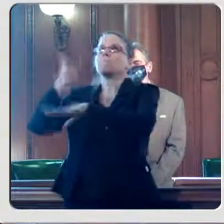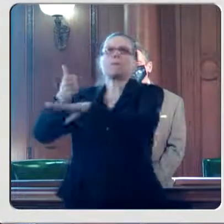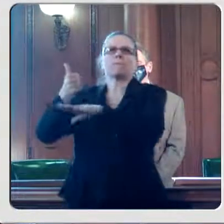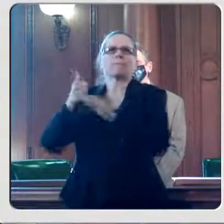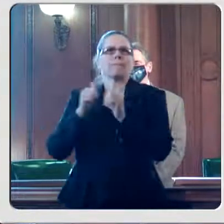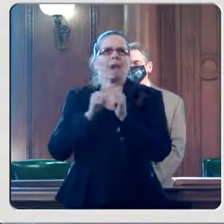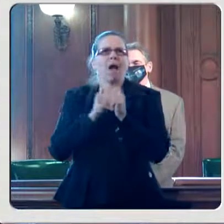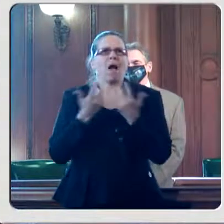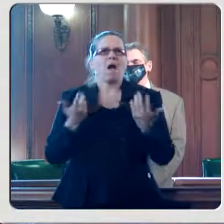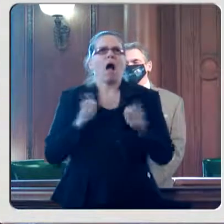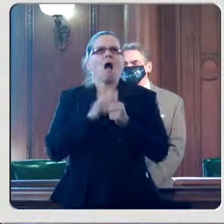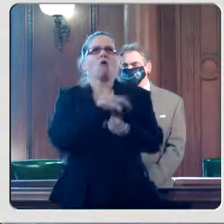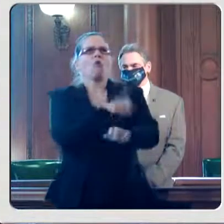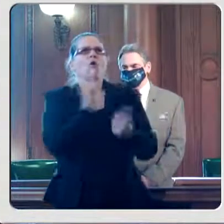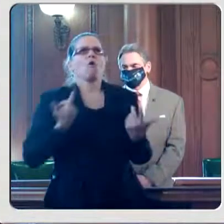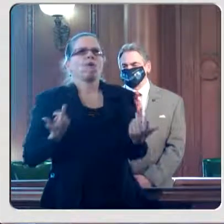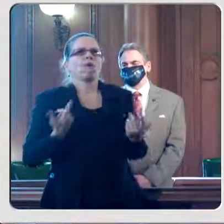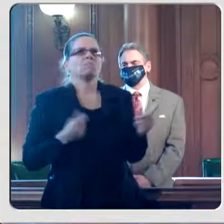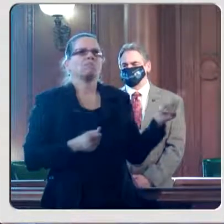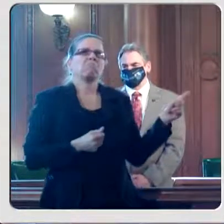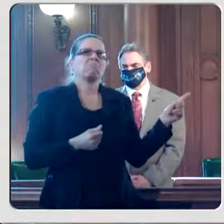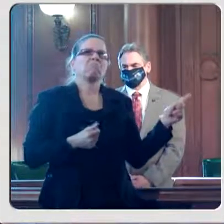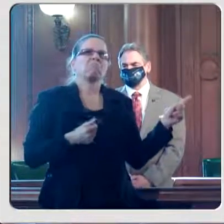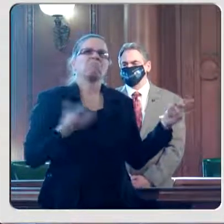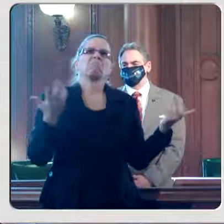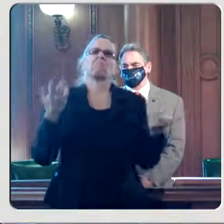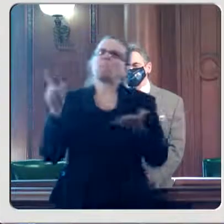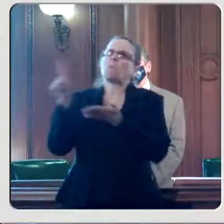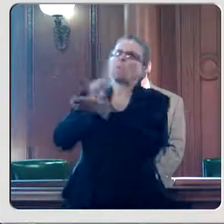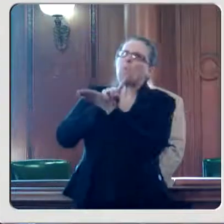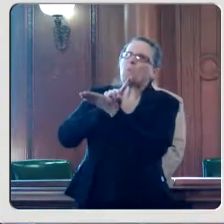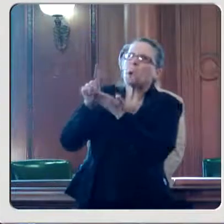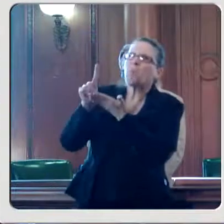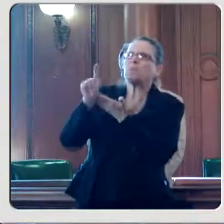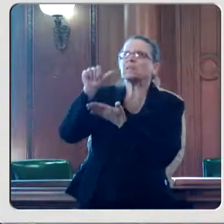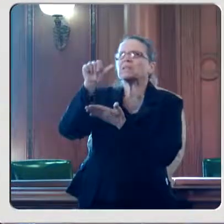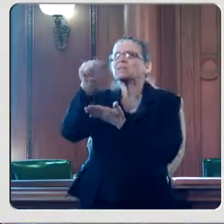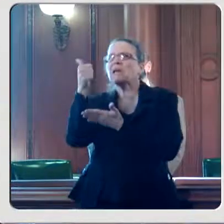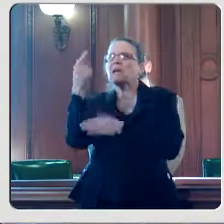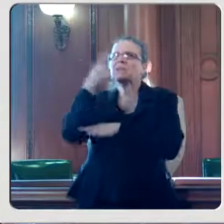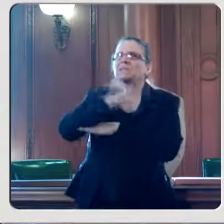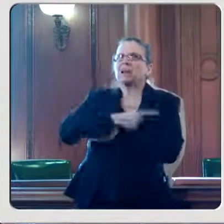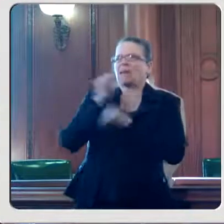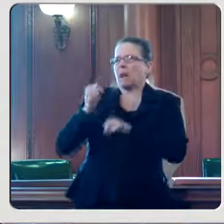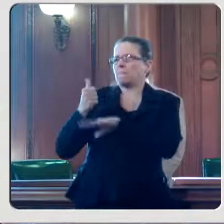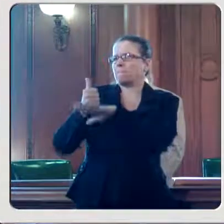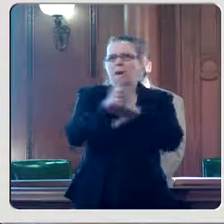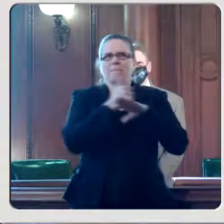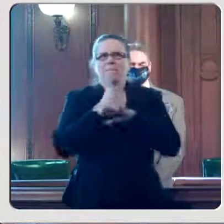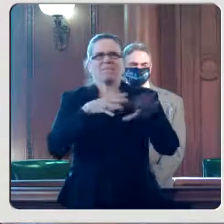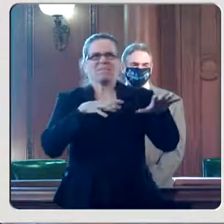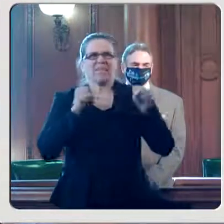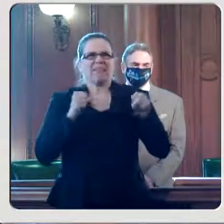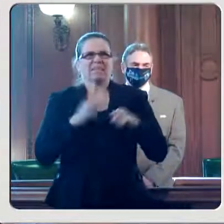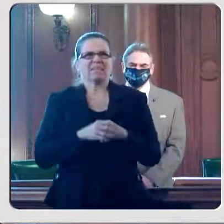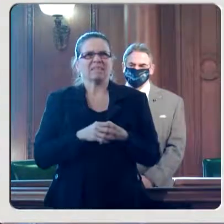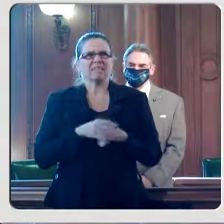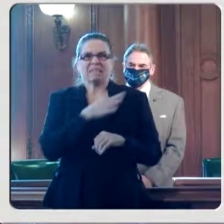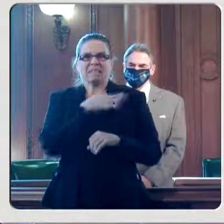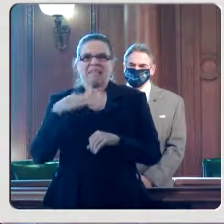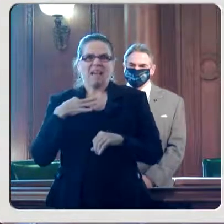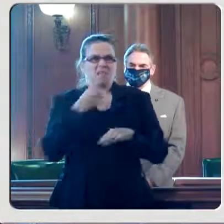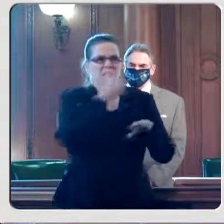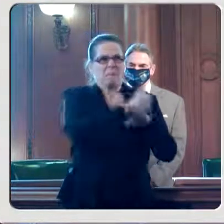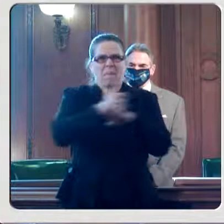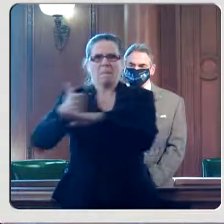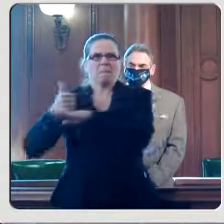mean we would need to put the staff in place, we would need to make sure the infrastructure was in place, we would need to make sure what that number of